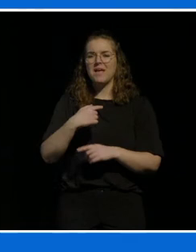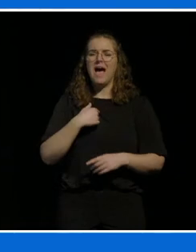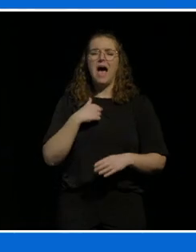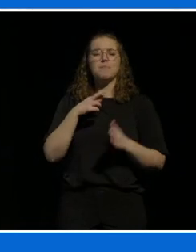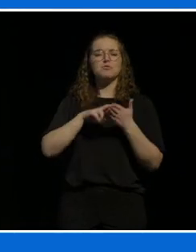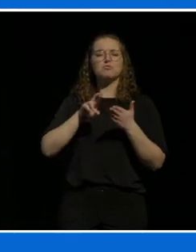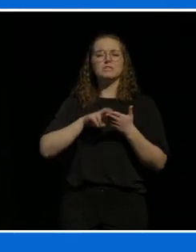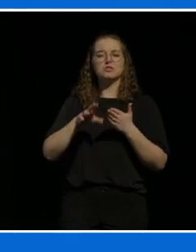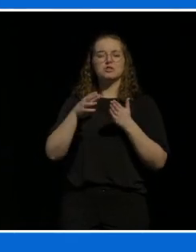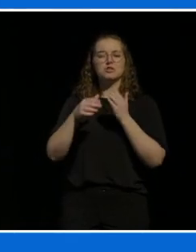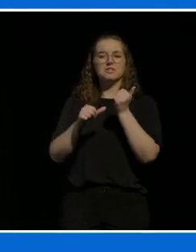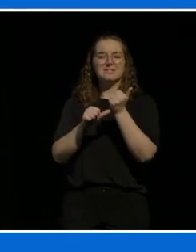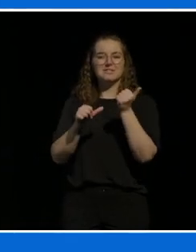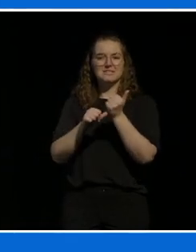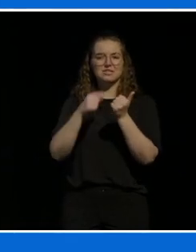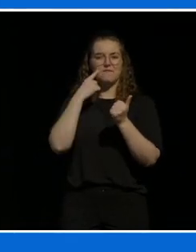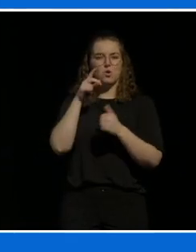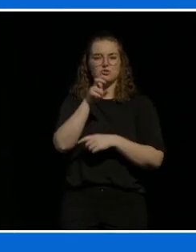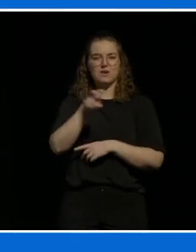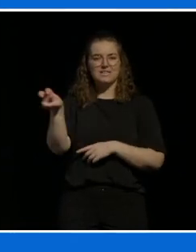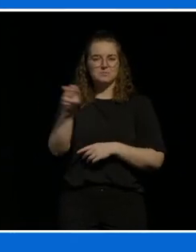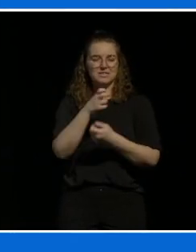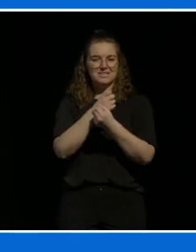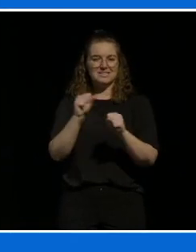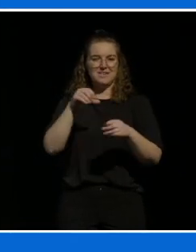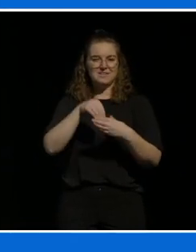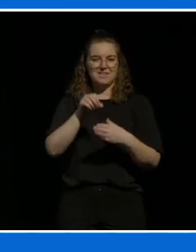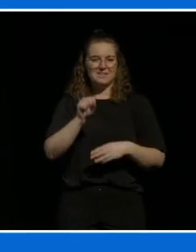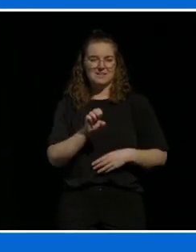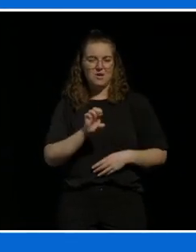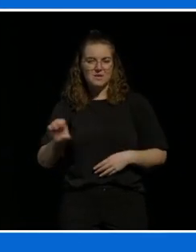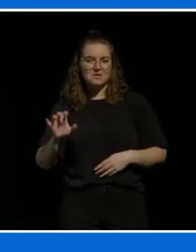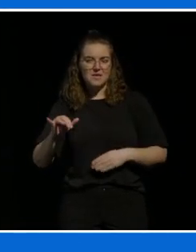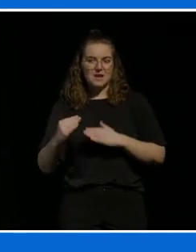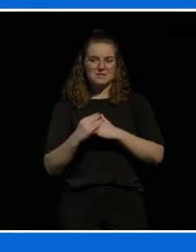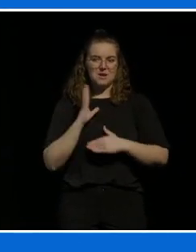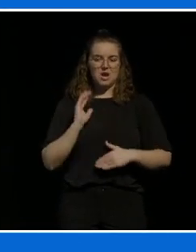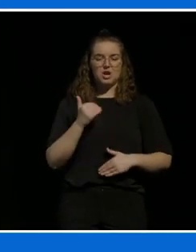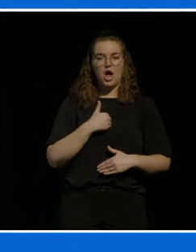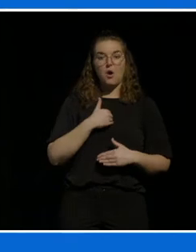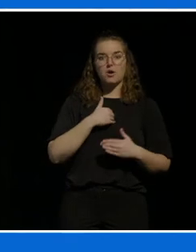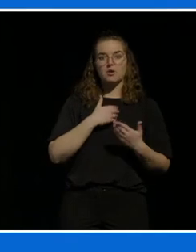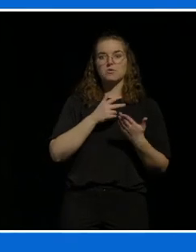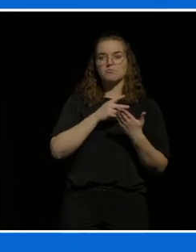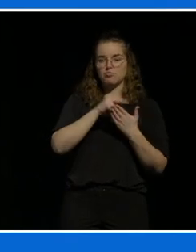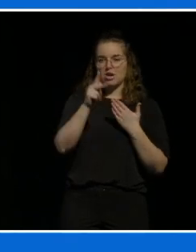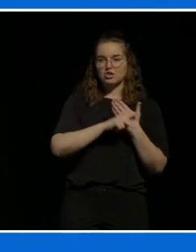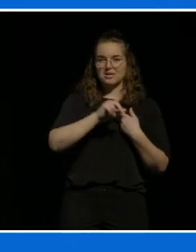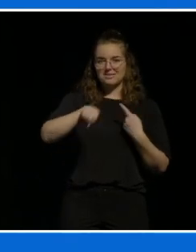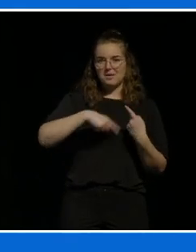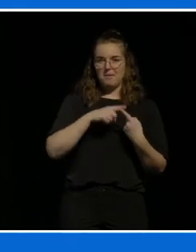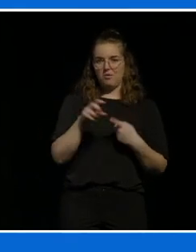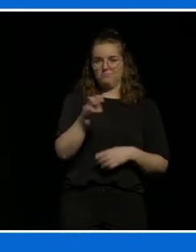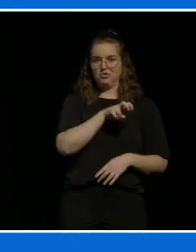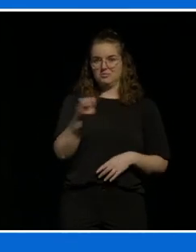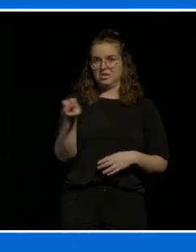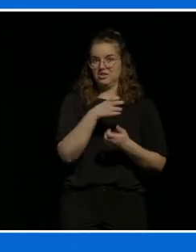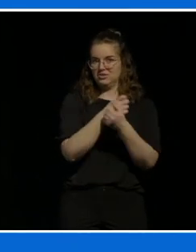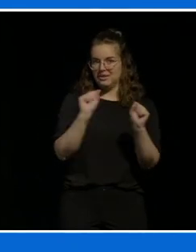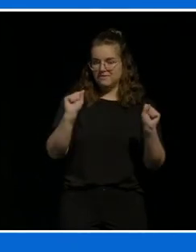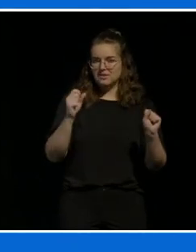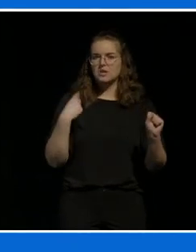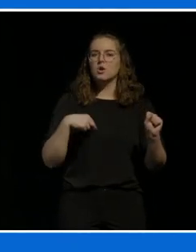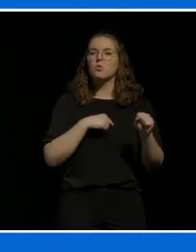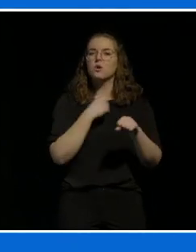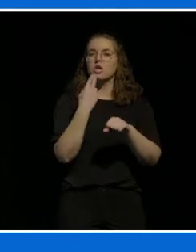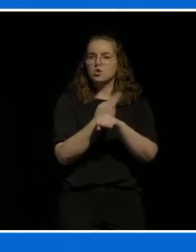focused on transportation safety in the Southeast, and that helped inspire our CTA project, which is about micromobility safety. So we utilize